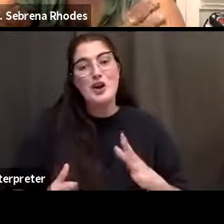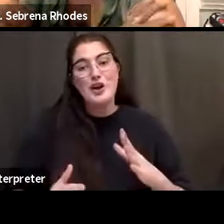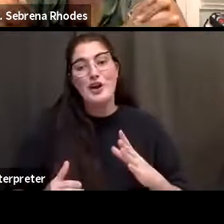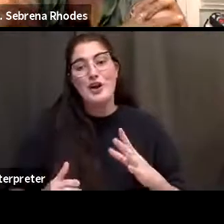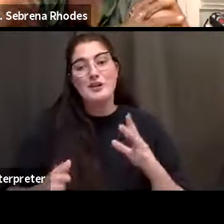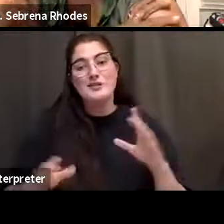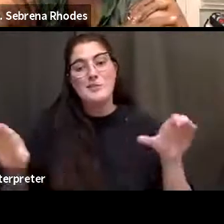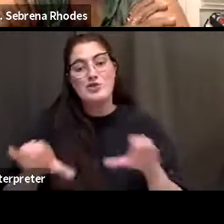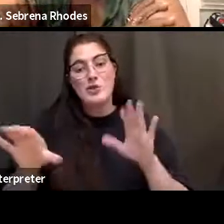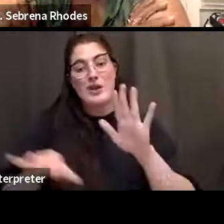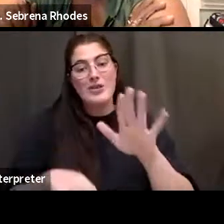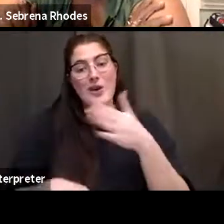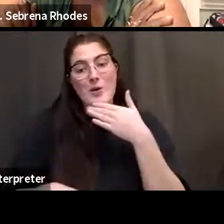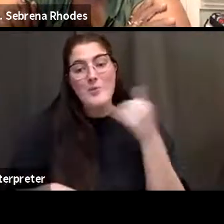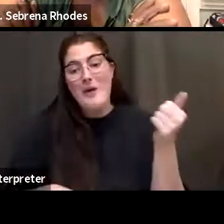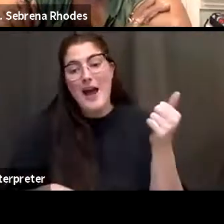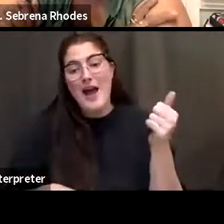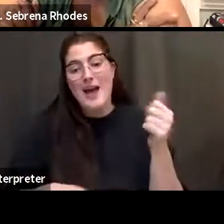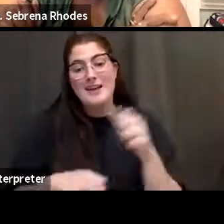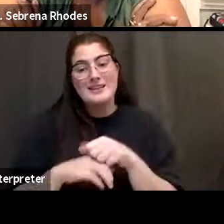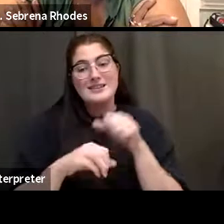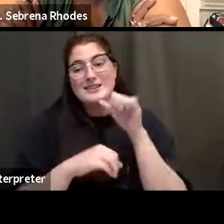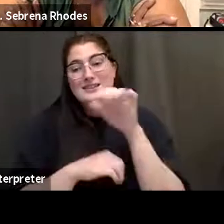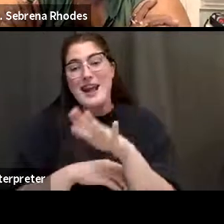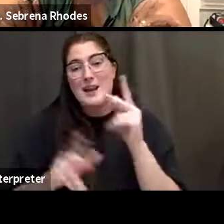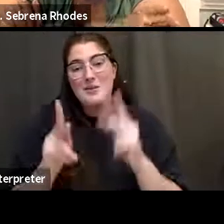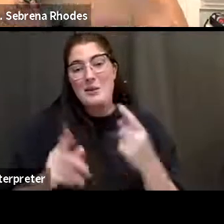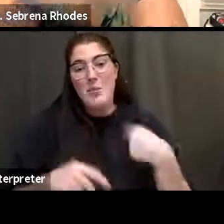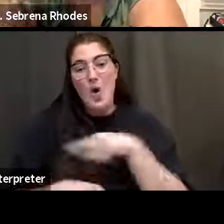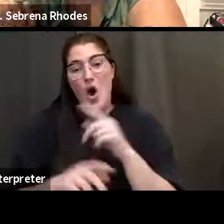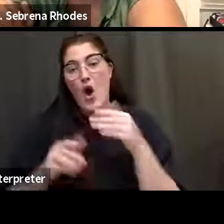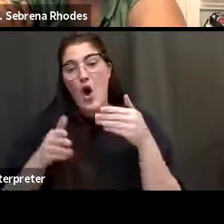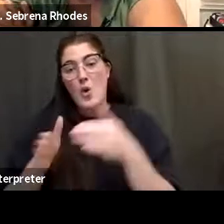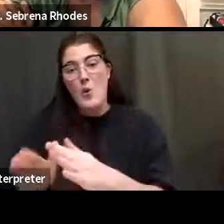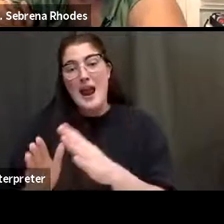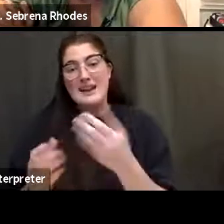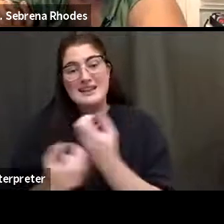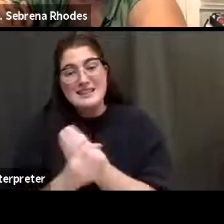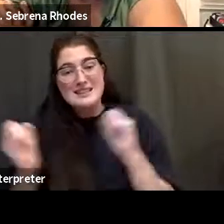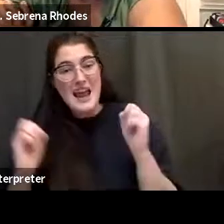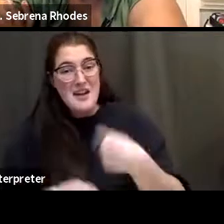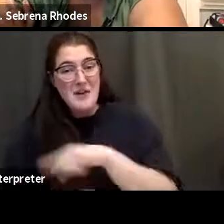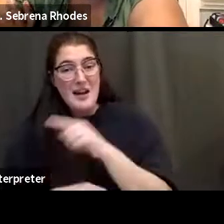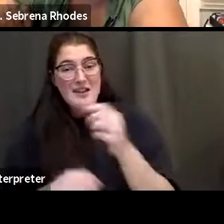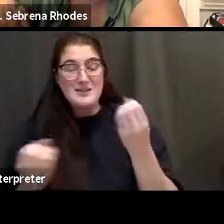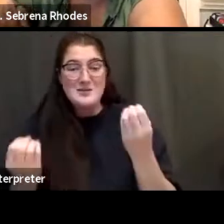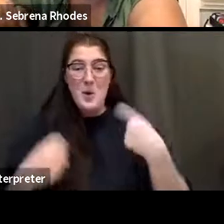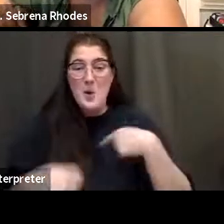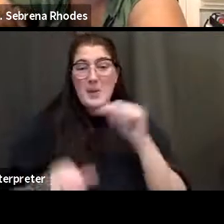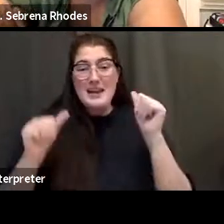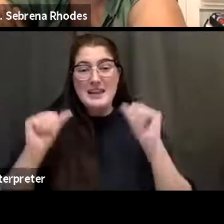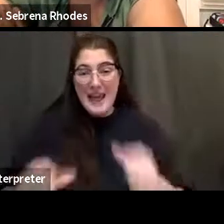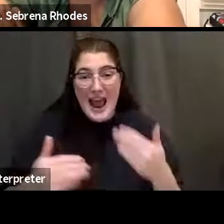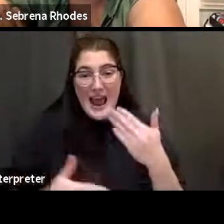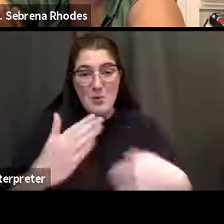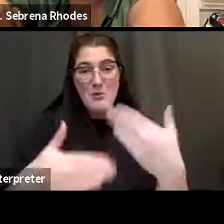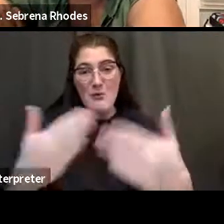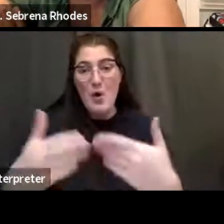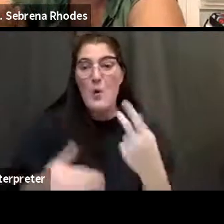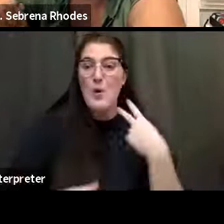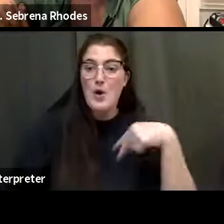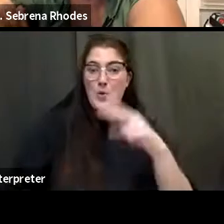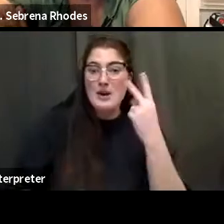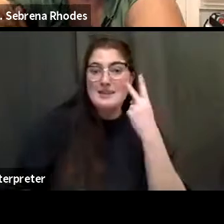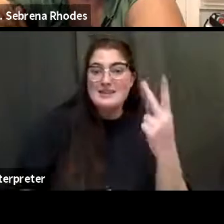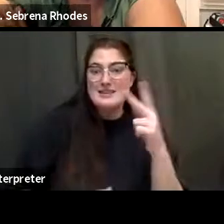been doing their best and sending people our way to save us so that we can move forward. We see all the other things